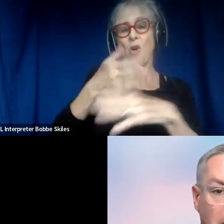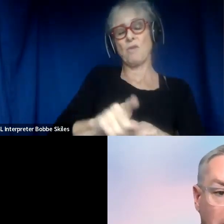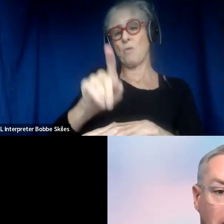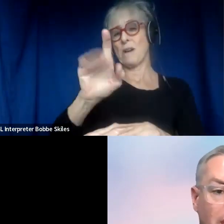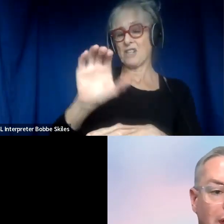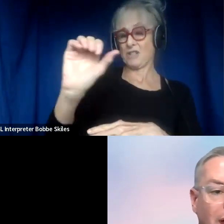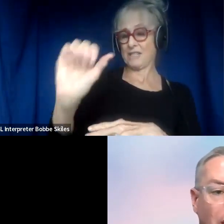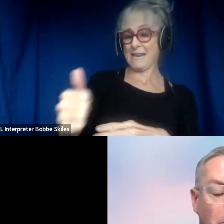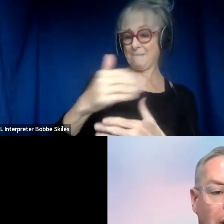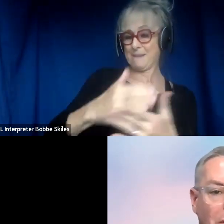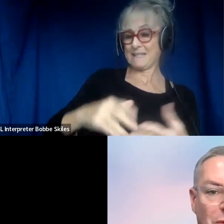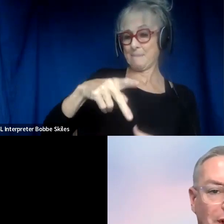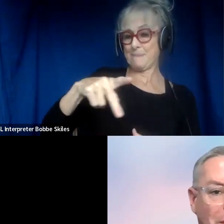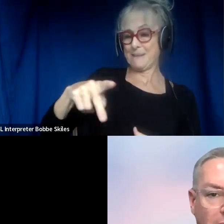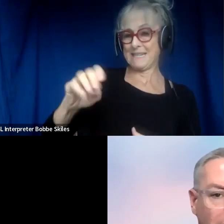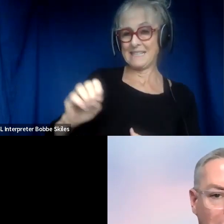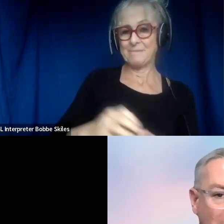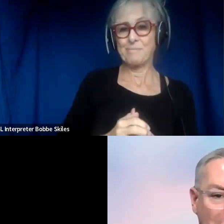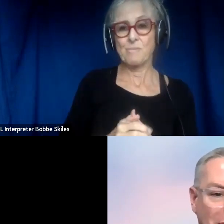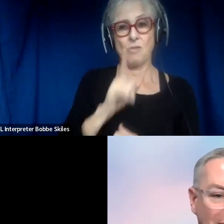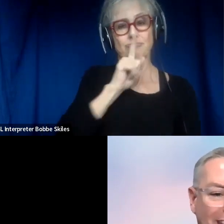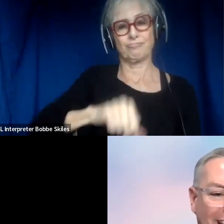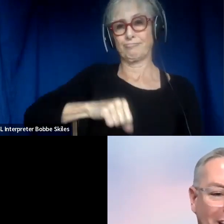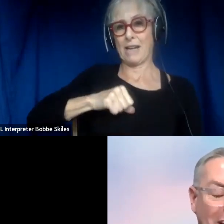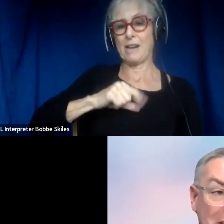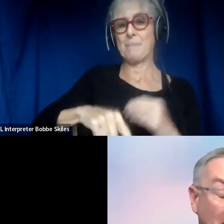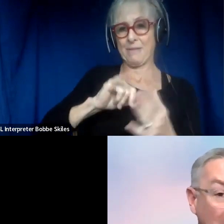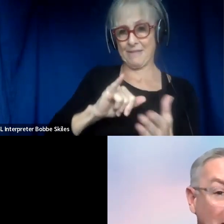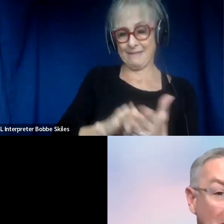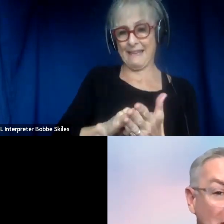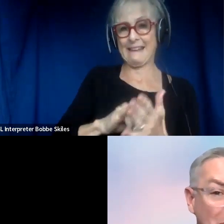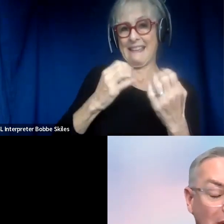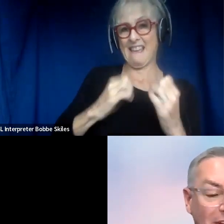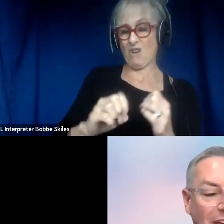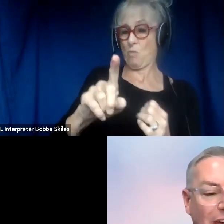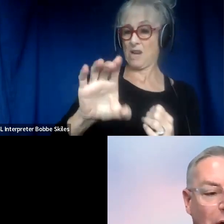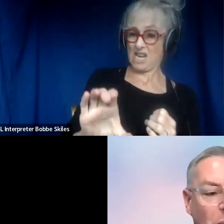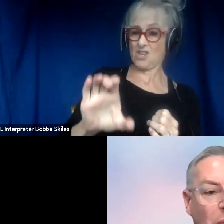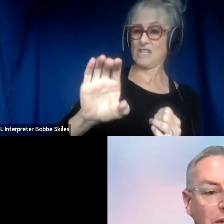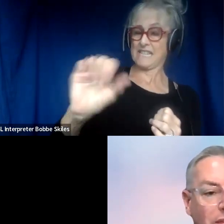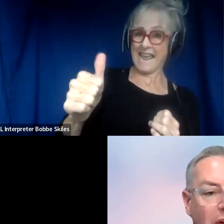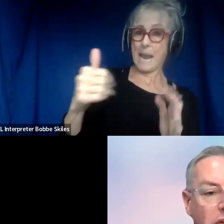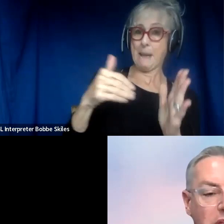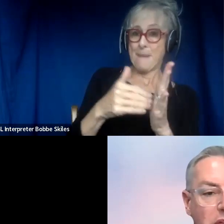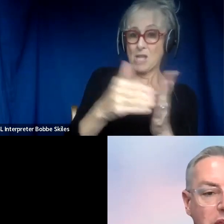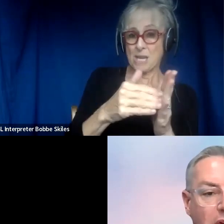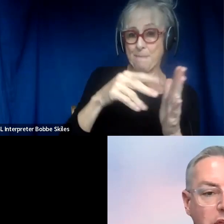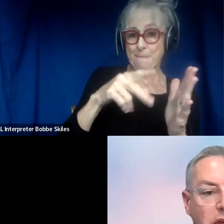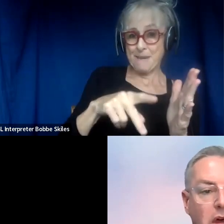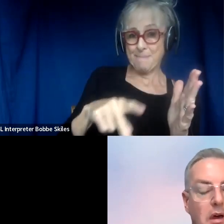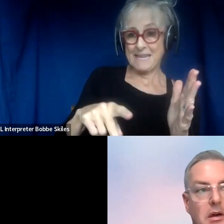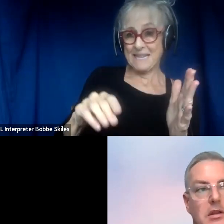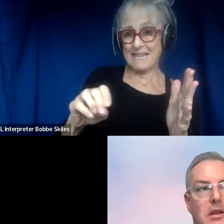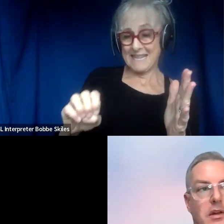of PPE. Really proud of that effort. That's a lot, 110 million. What we found is